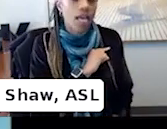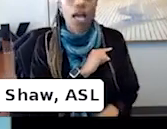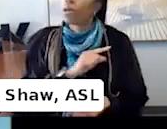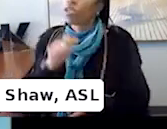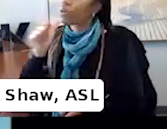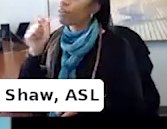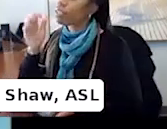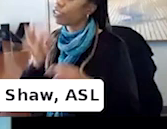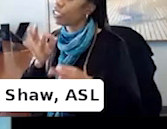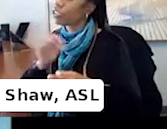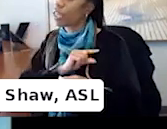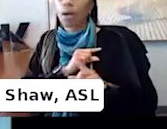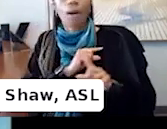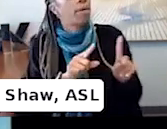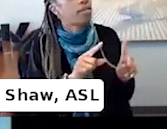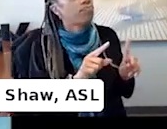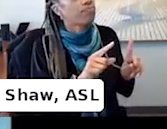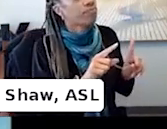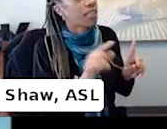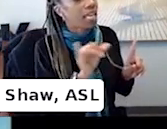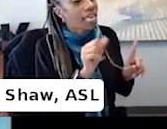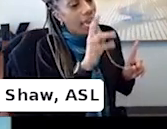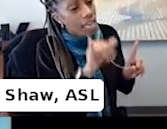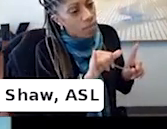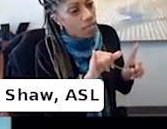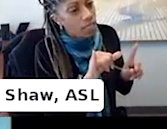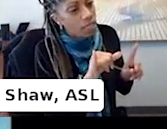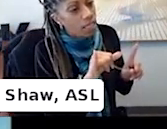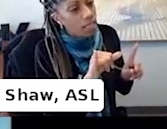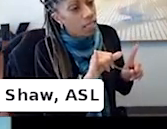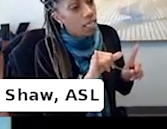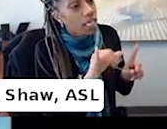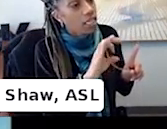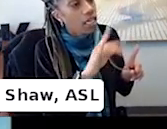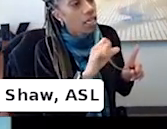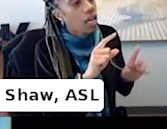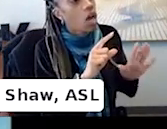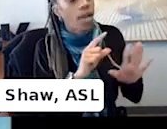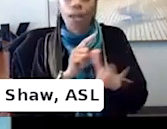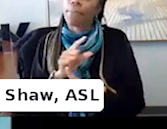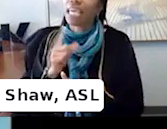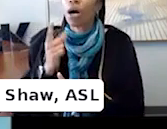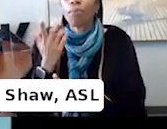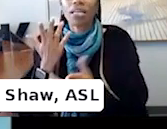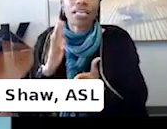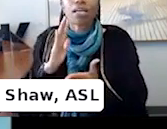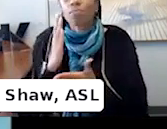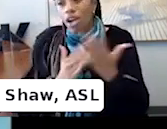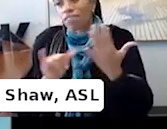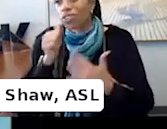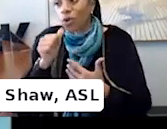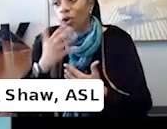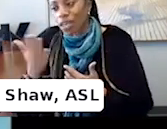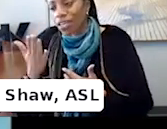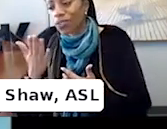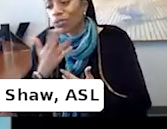like, first thing is, like, Amy loved Claudia, then she hated Claudia, she loved Claudia, then she hated Claudia. Part of that's a girl thing, honey. The important thing for you is